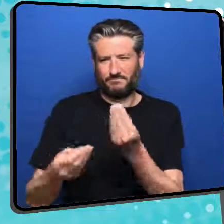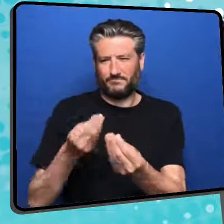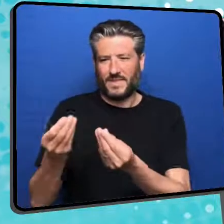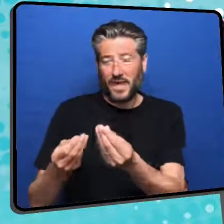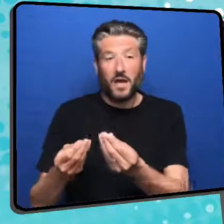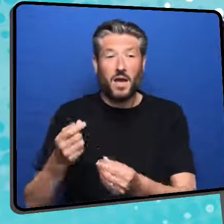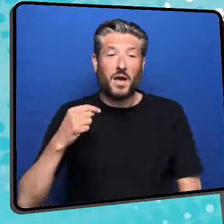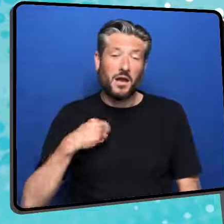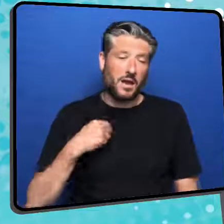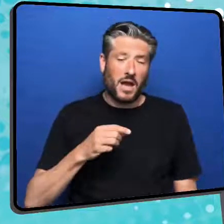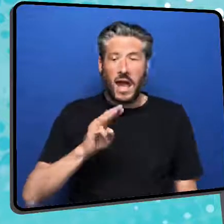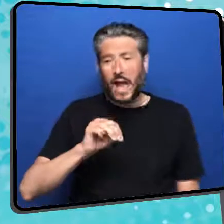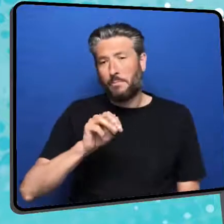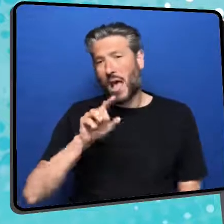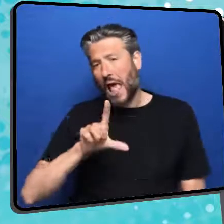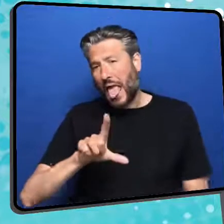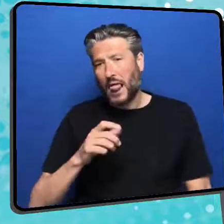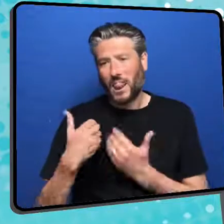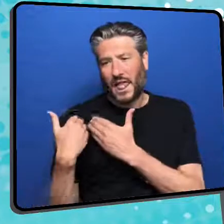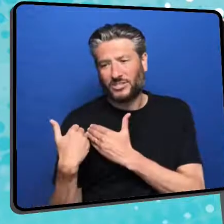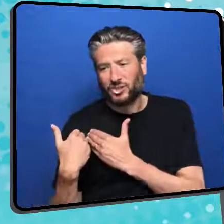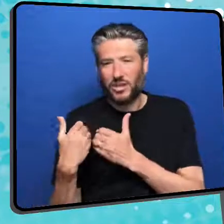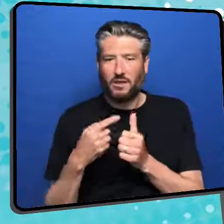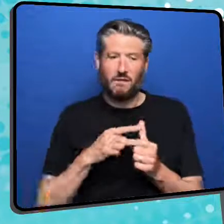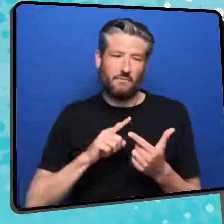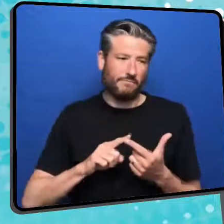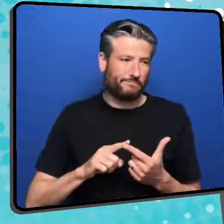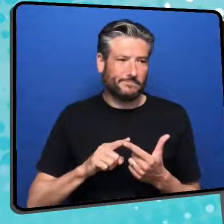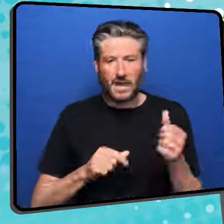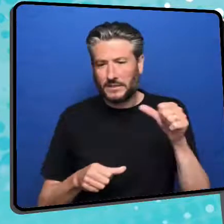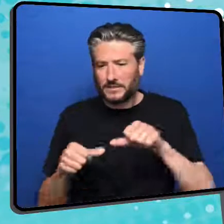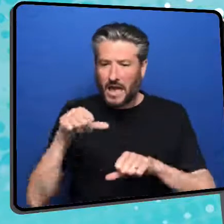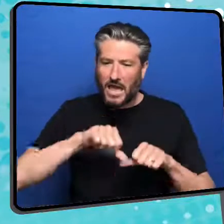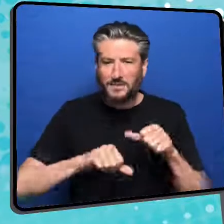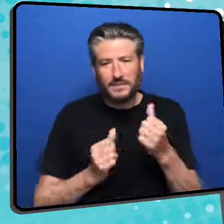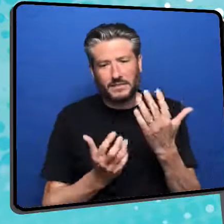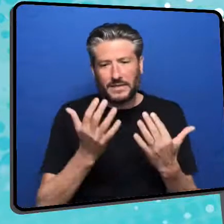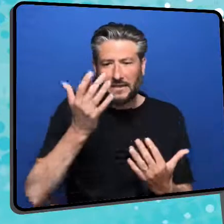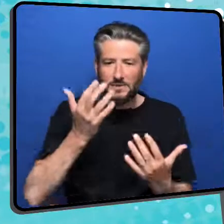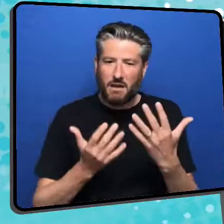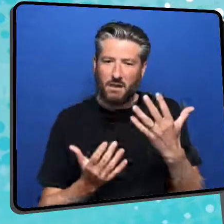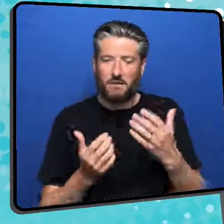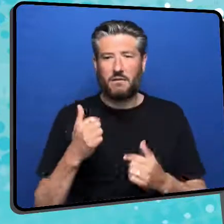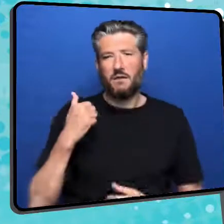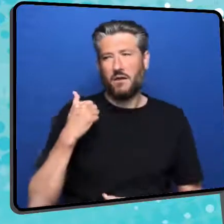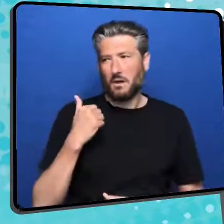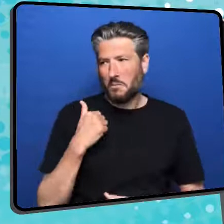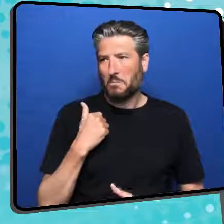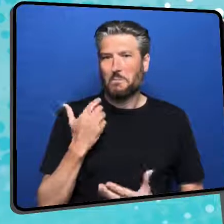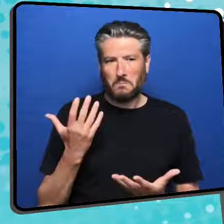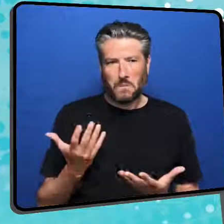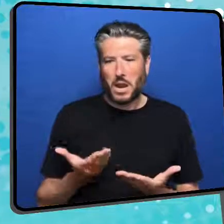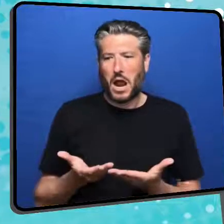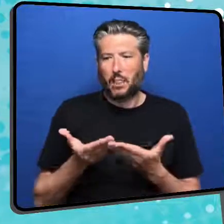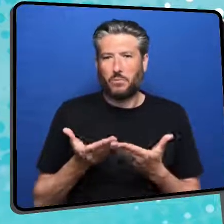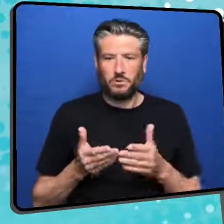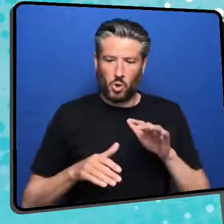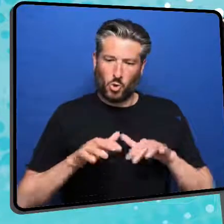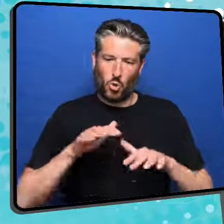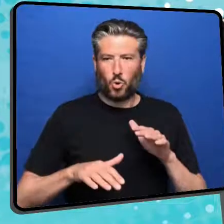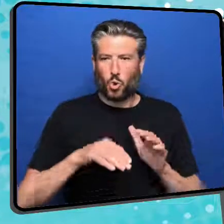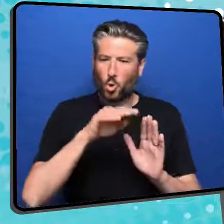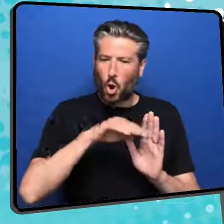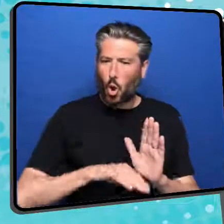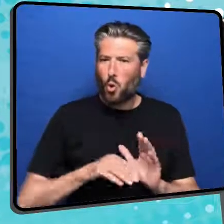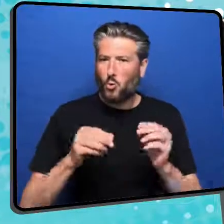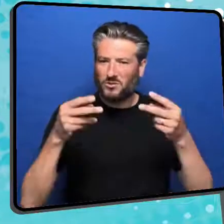you want to call it. And I help coding for my clients. So either that may be an on-prem